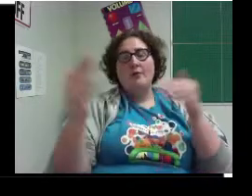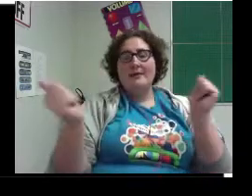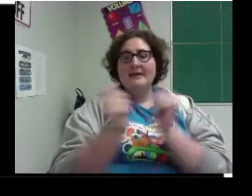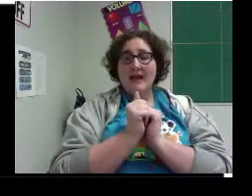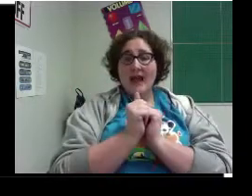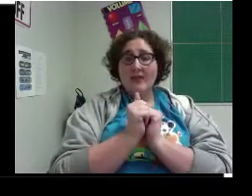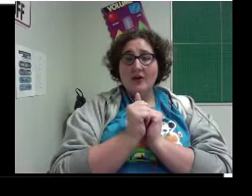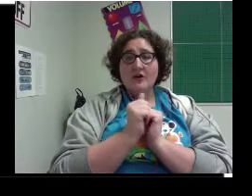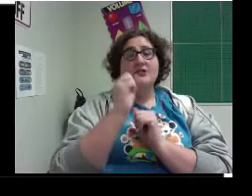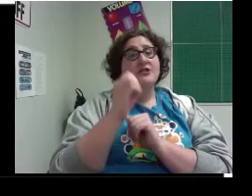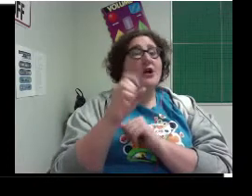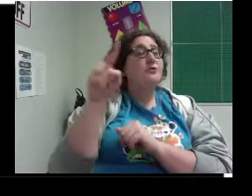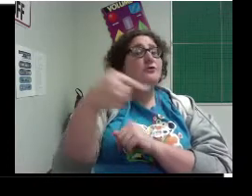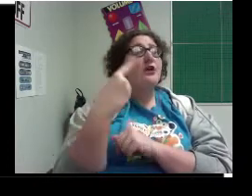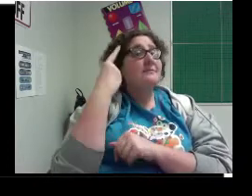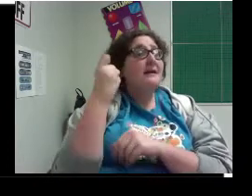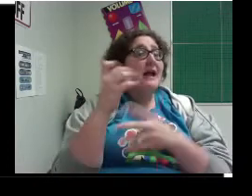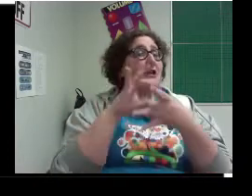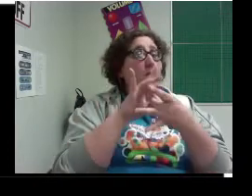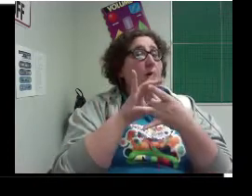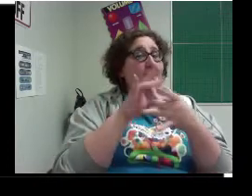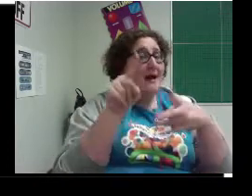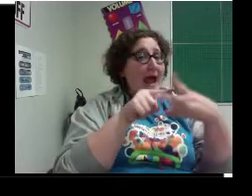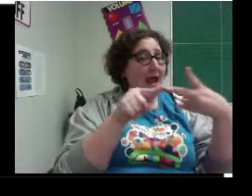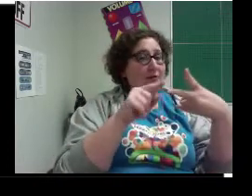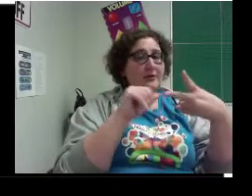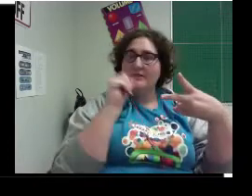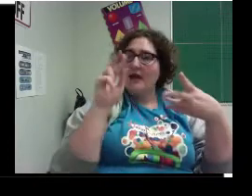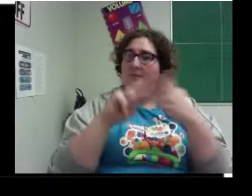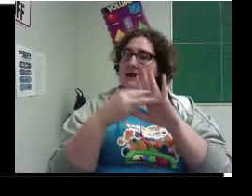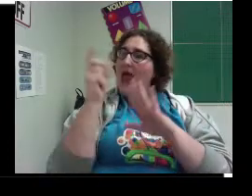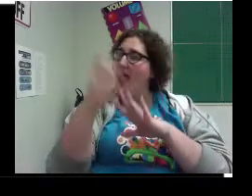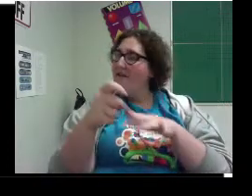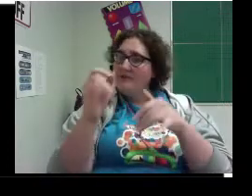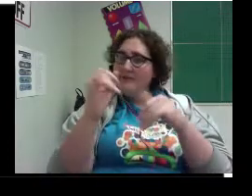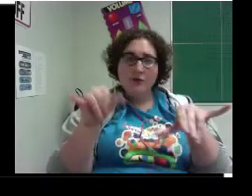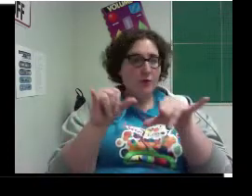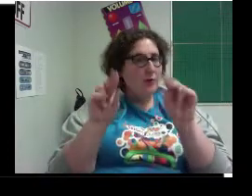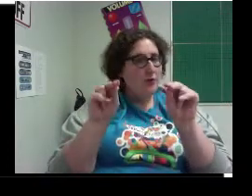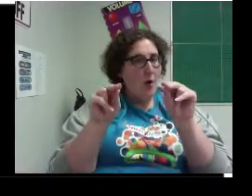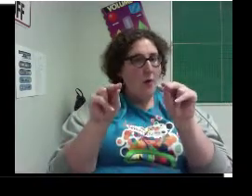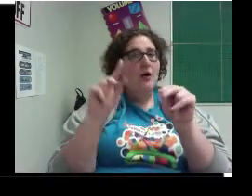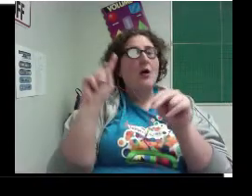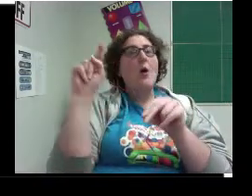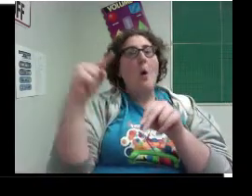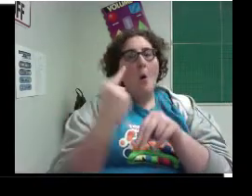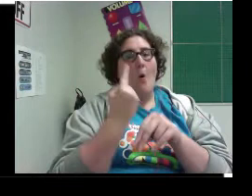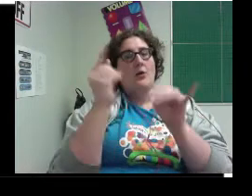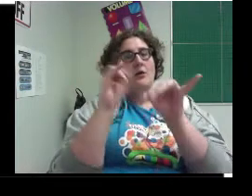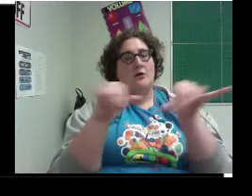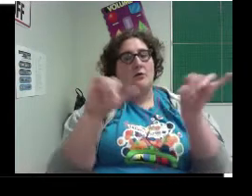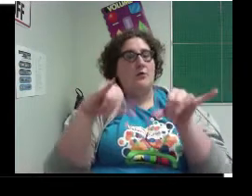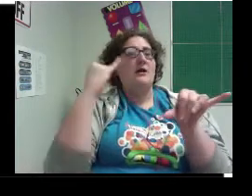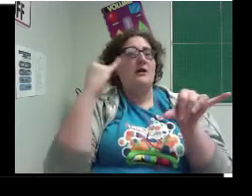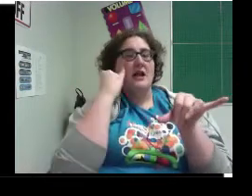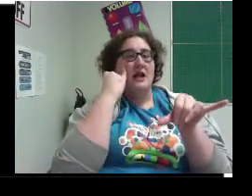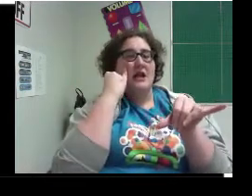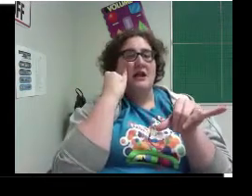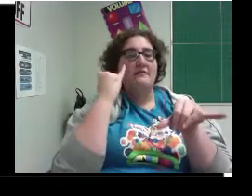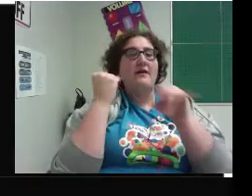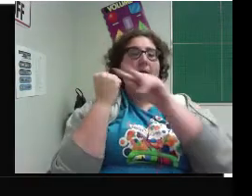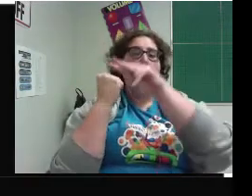together, and so just because it's a corresponding angle does not mean it's congruent. It's only congruent if the two